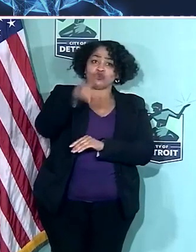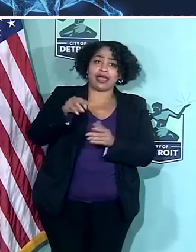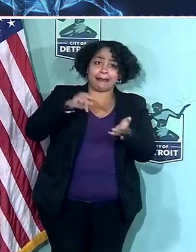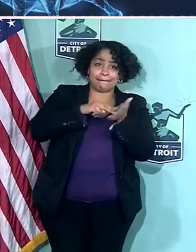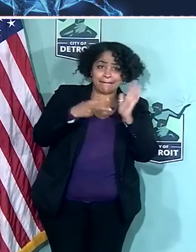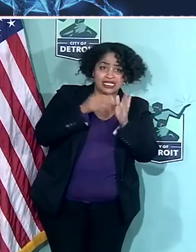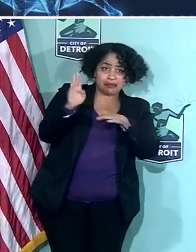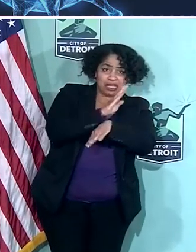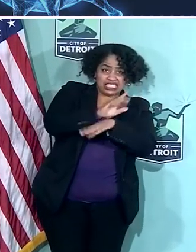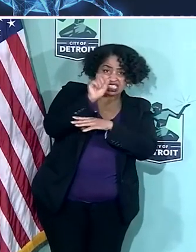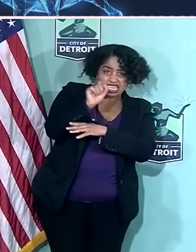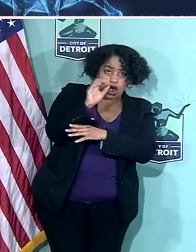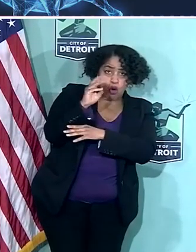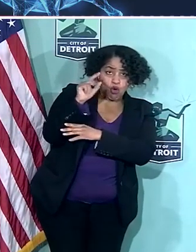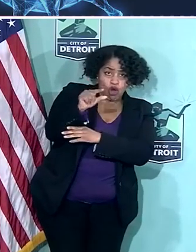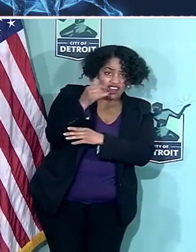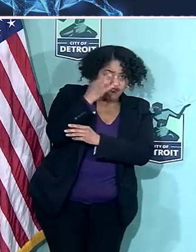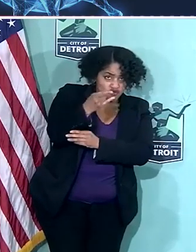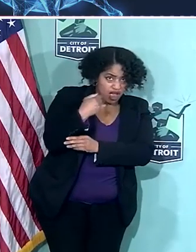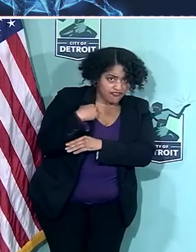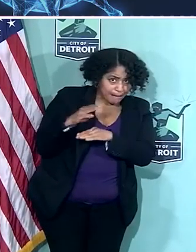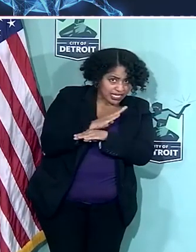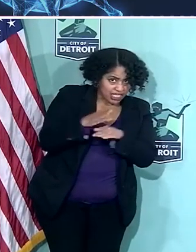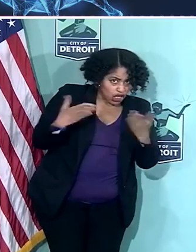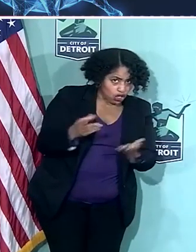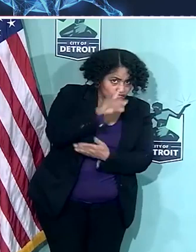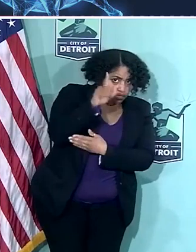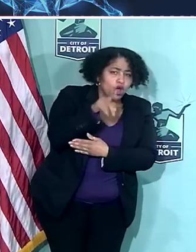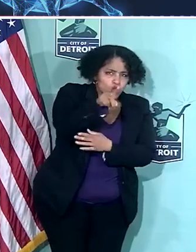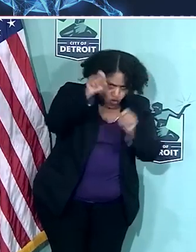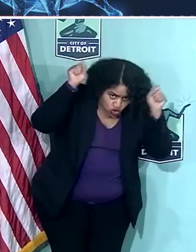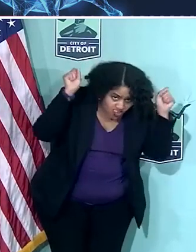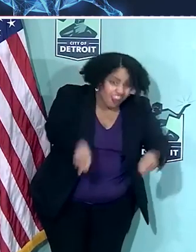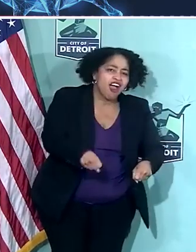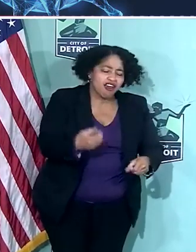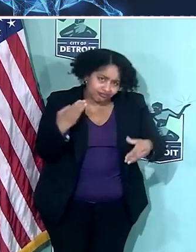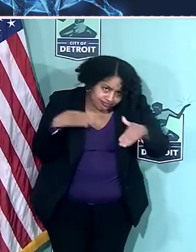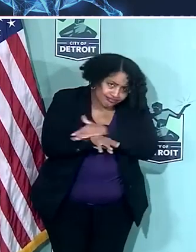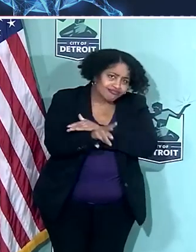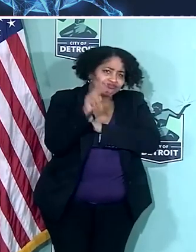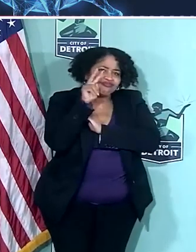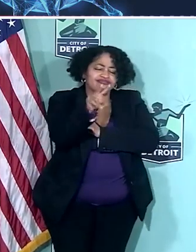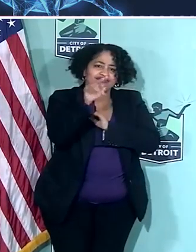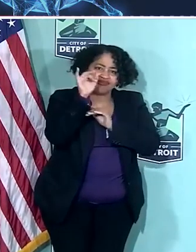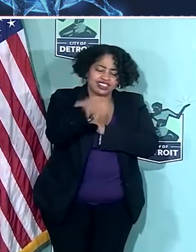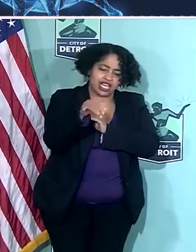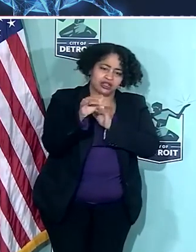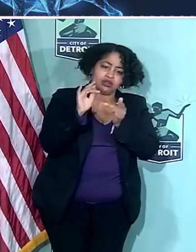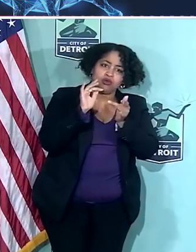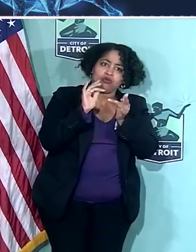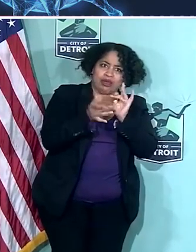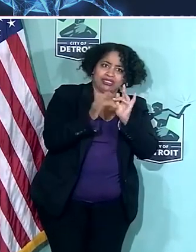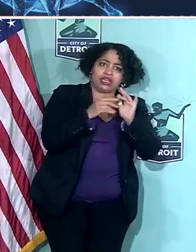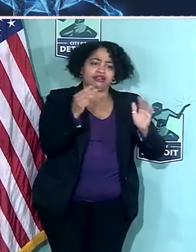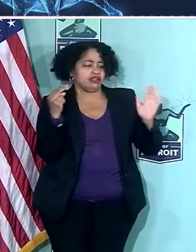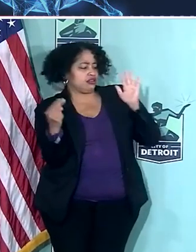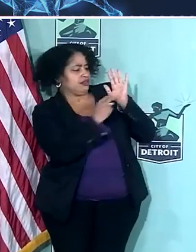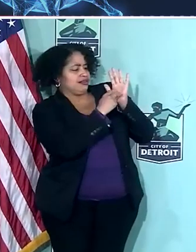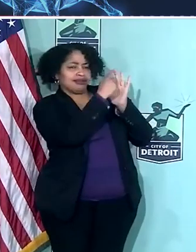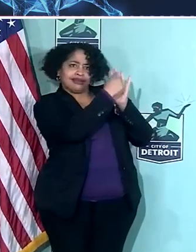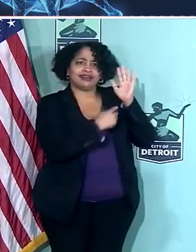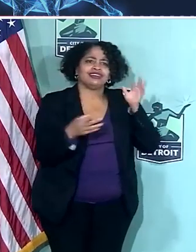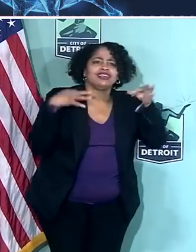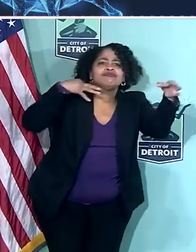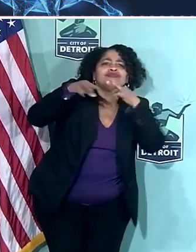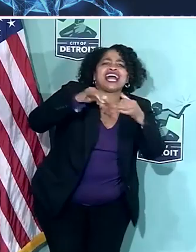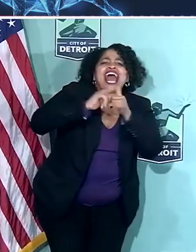you have a business in the city of Detroit, you can go on this website. We'll give you a playbook to open and a lot of support.